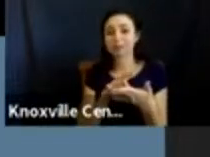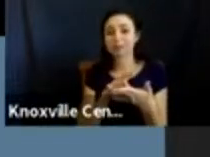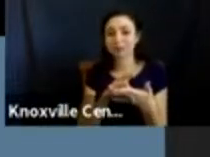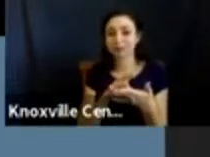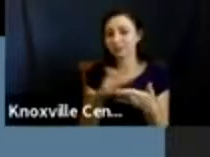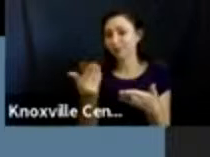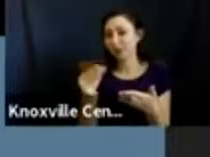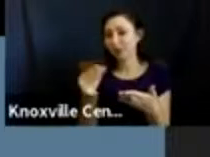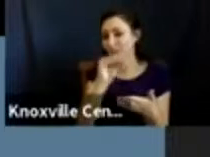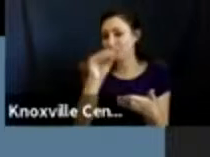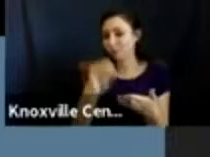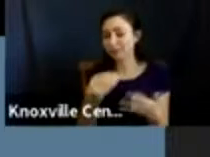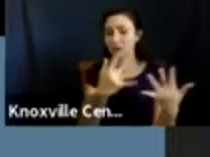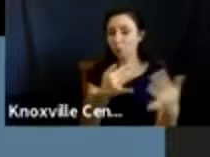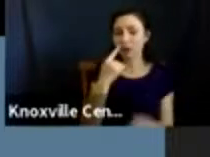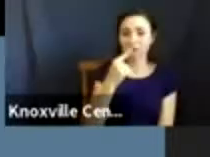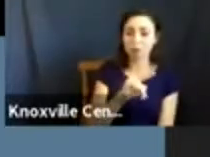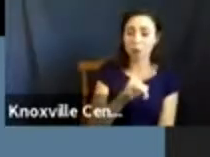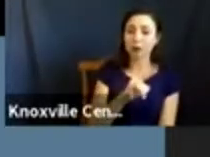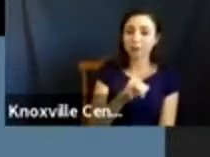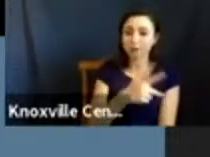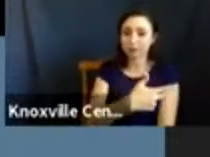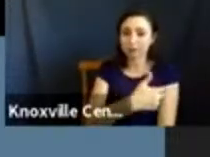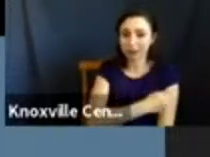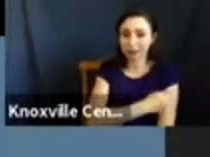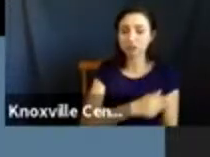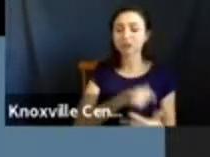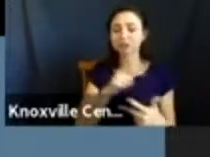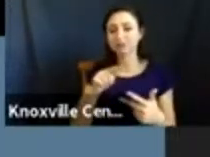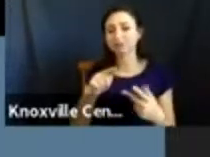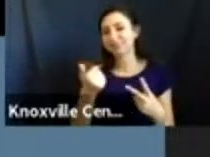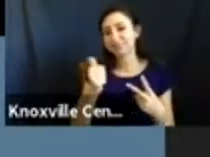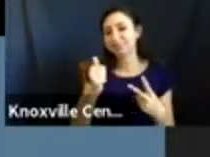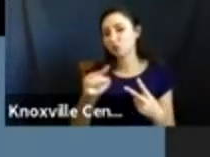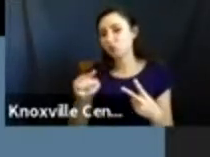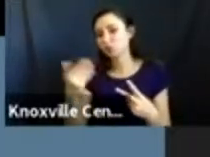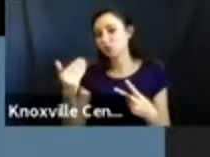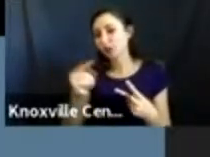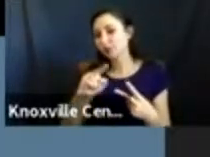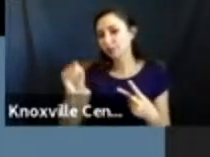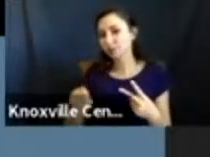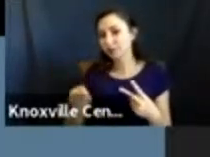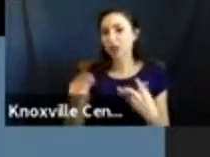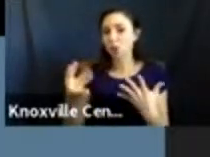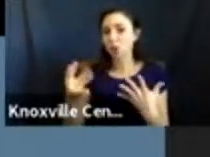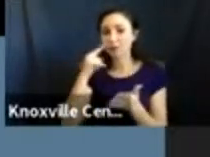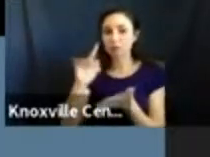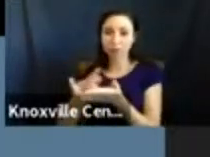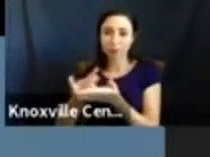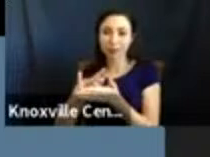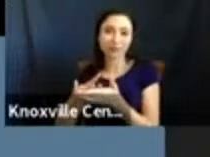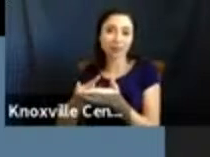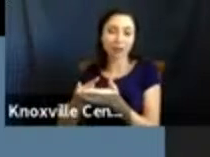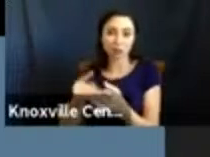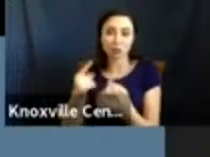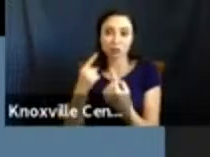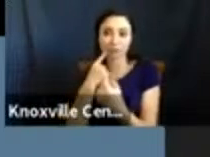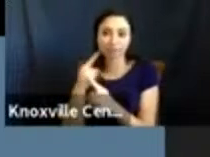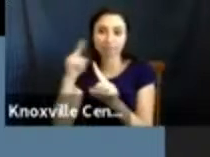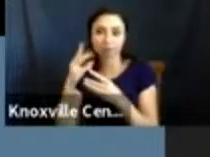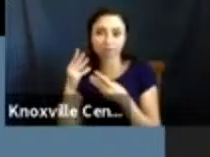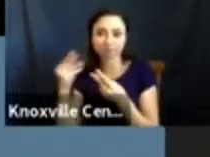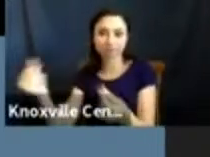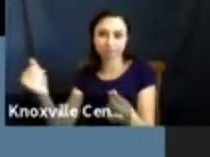15% waiting for a vaccine, and around 10 to 15% who are waiting for medication that's effective in the treatment. And so most people are